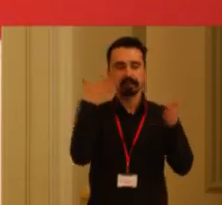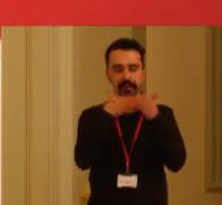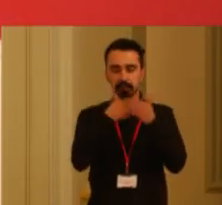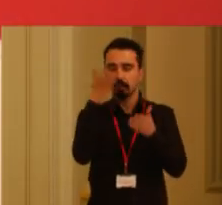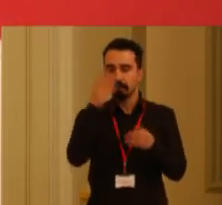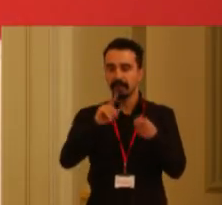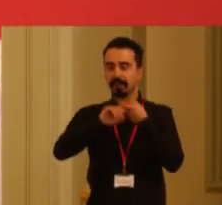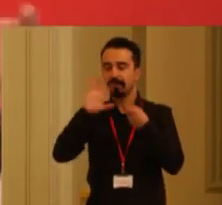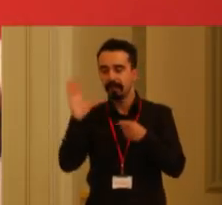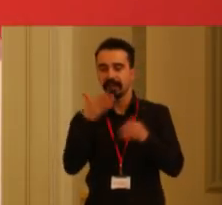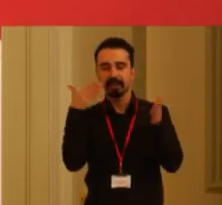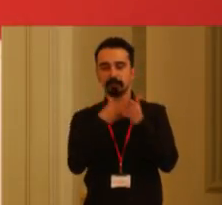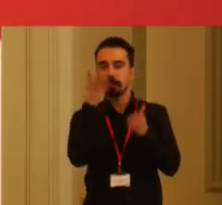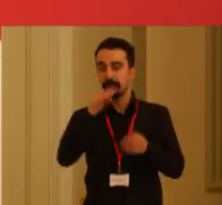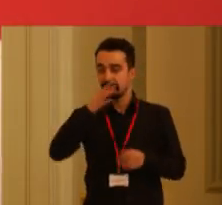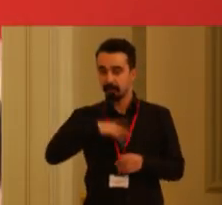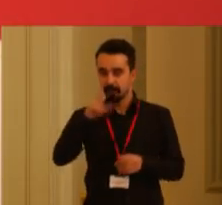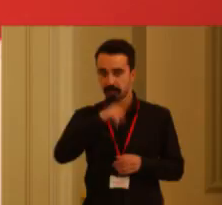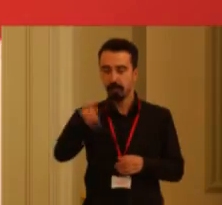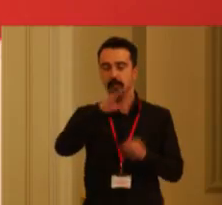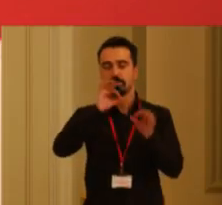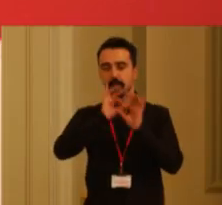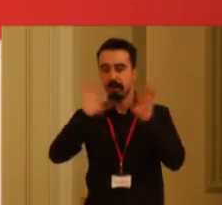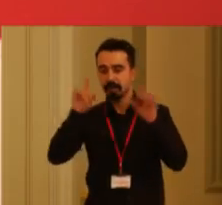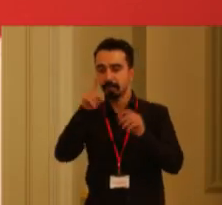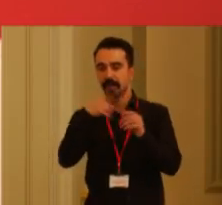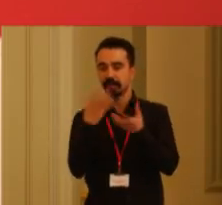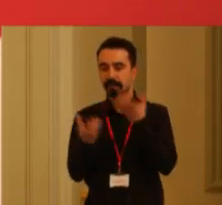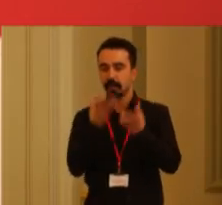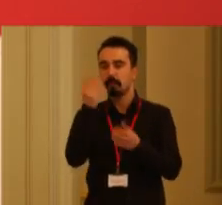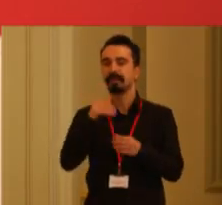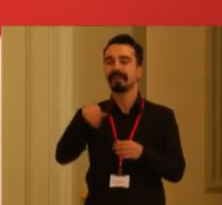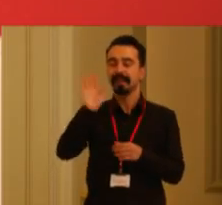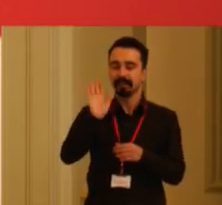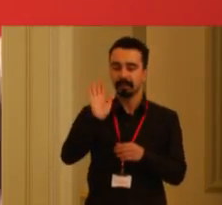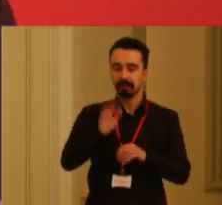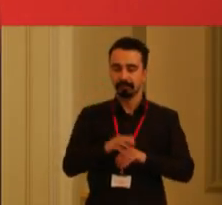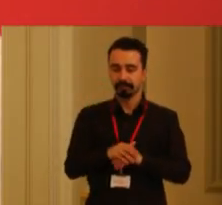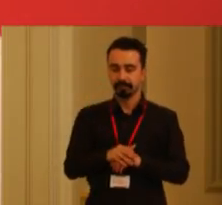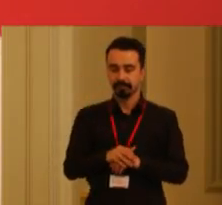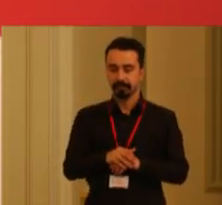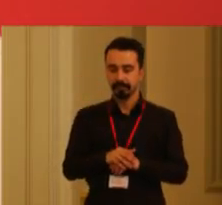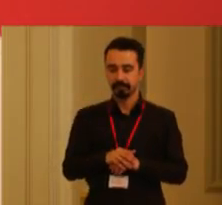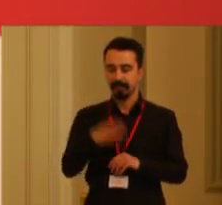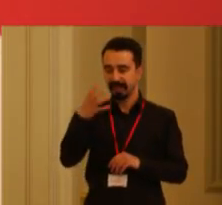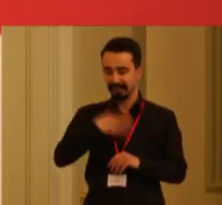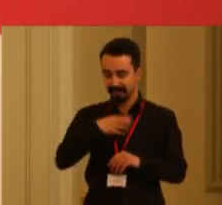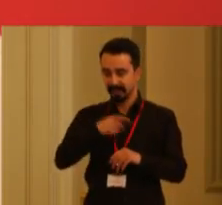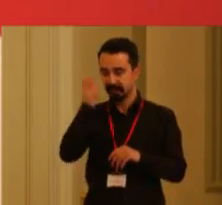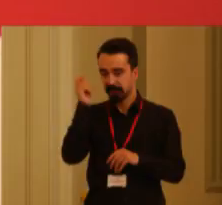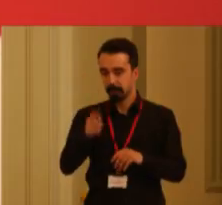emphasis on entrepreneurial skills. Not everyone has to become an entrepreneur. You don't